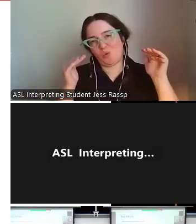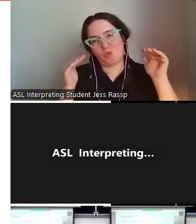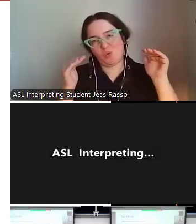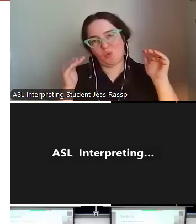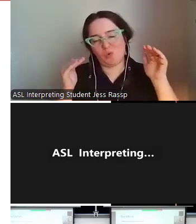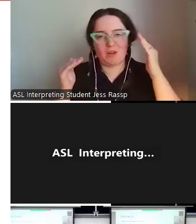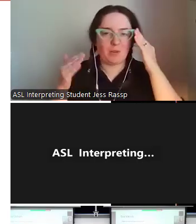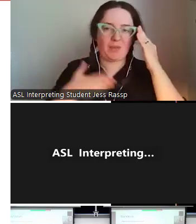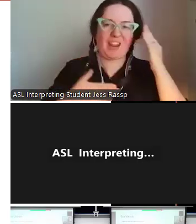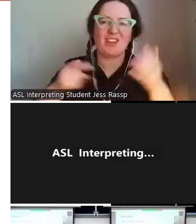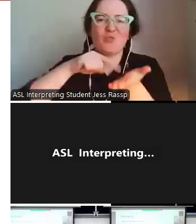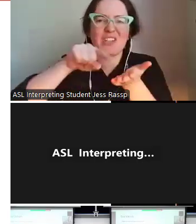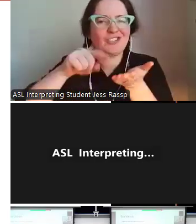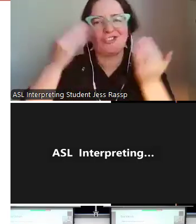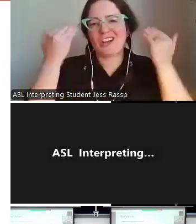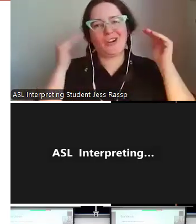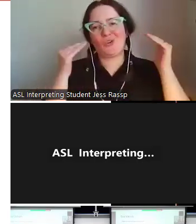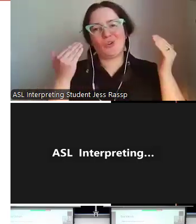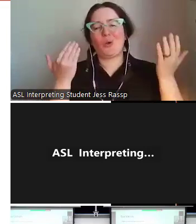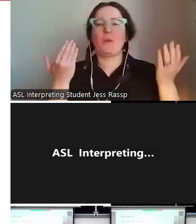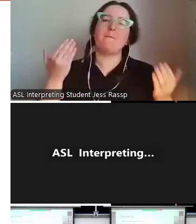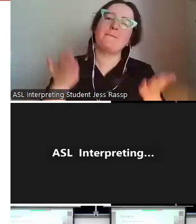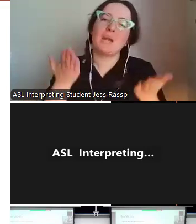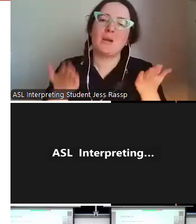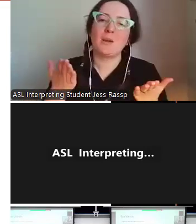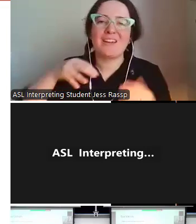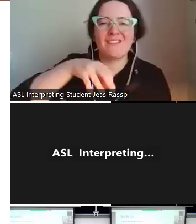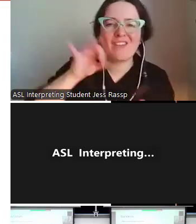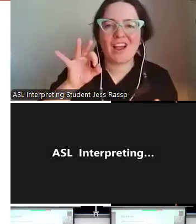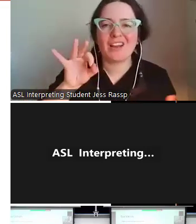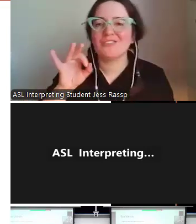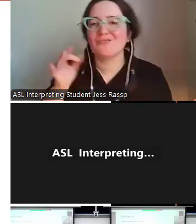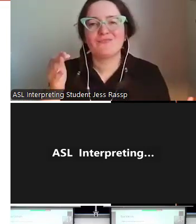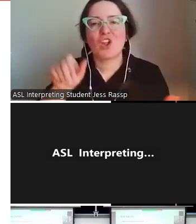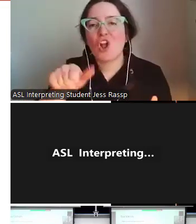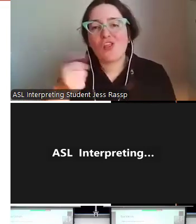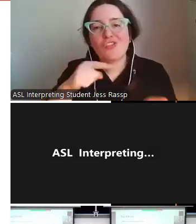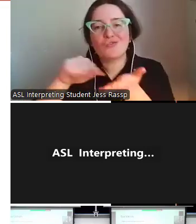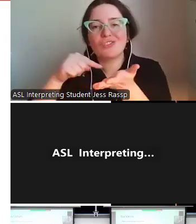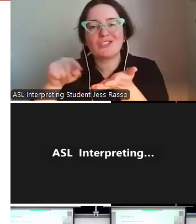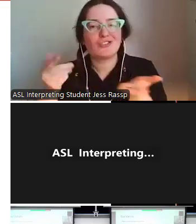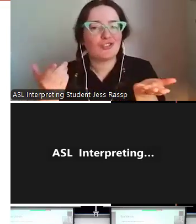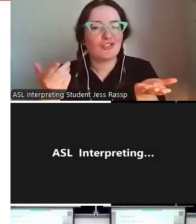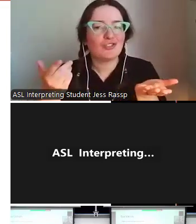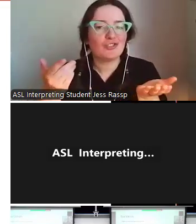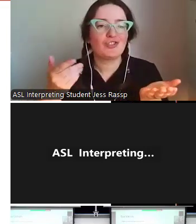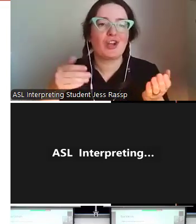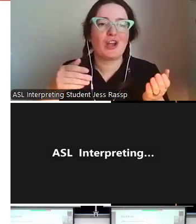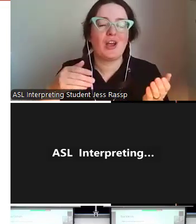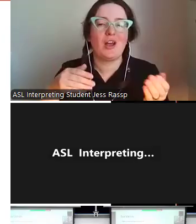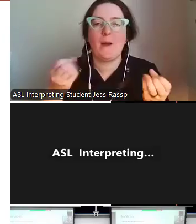well, I'm sure they did. I just don't know how much for per bee sting or anything like that.